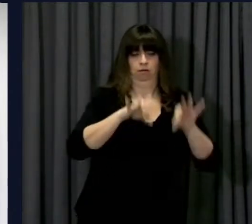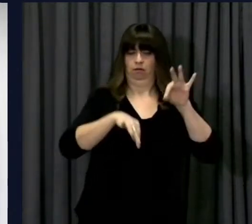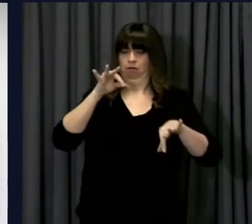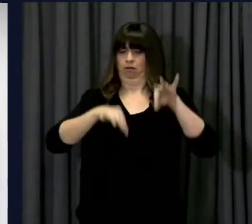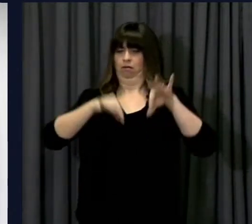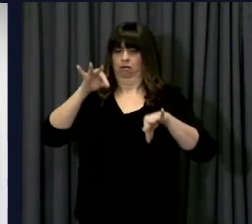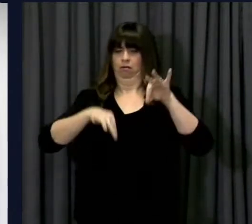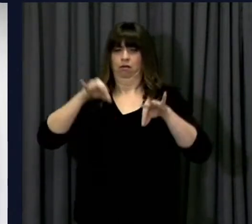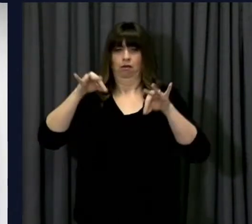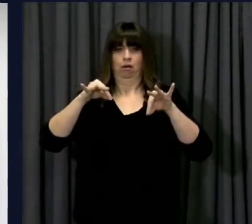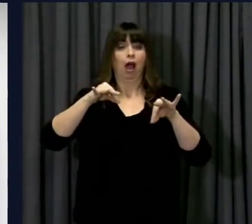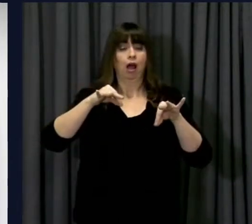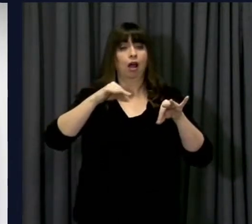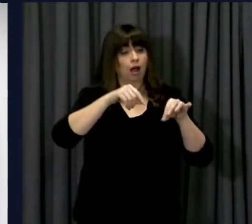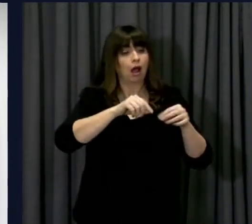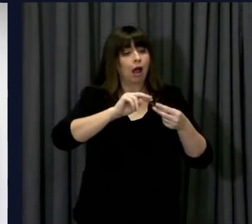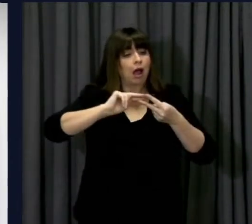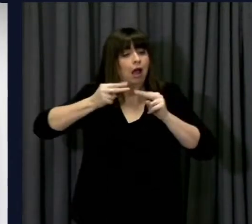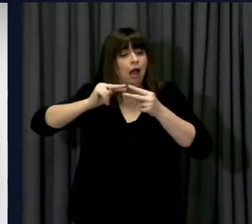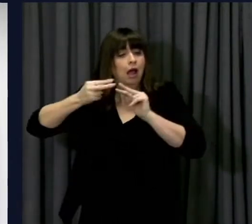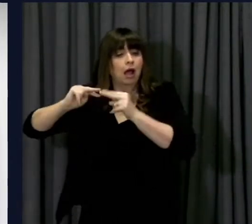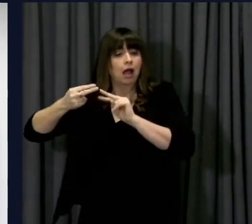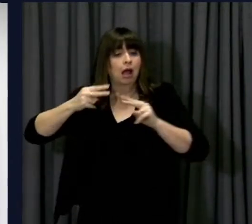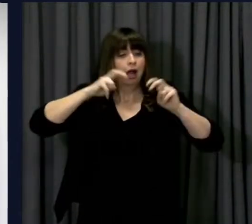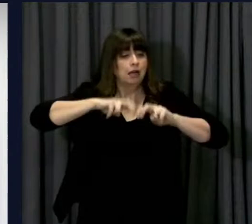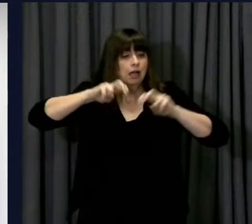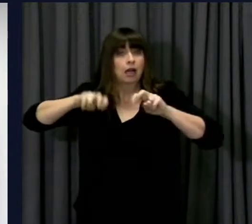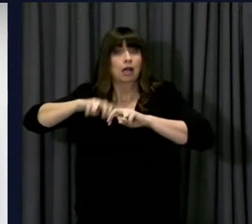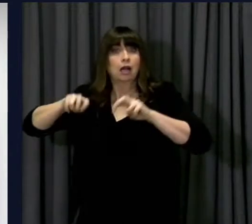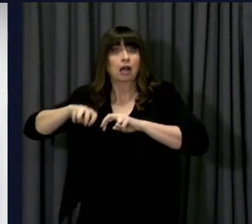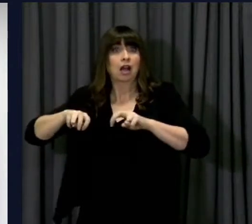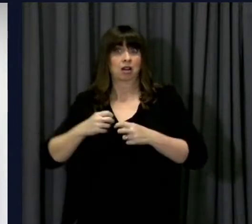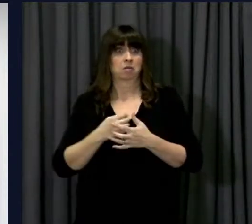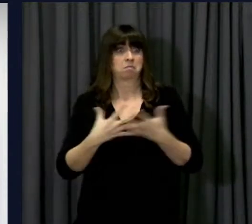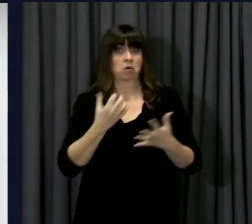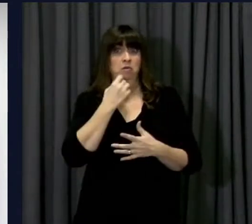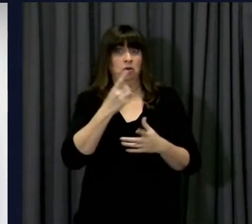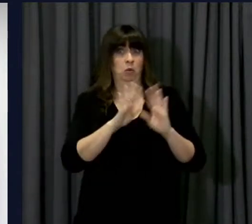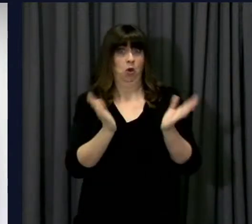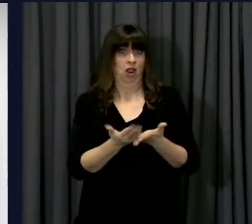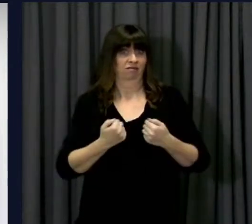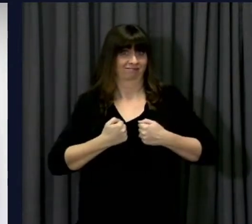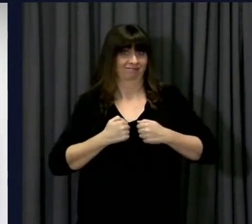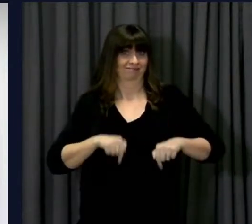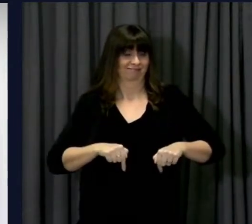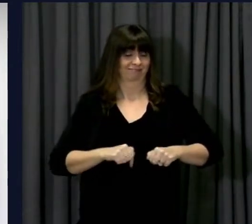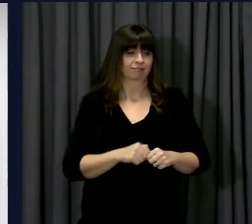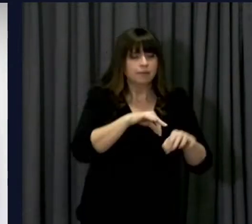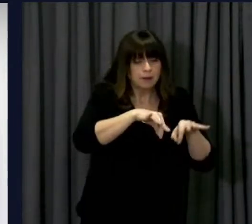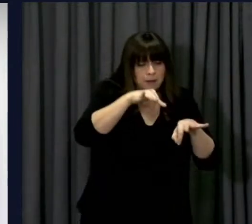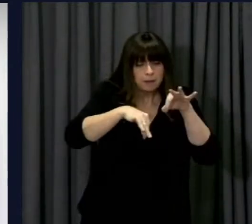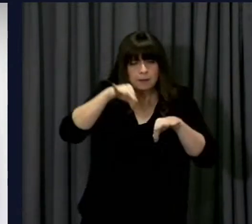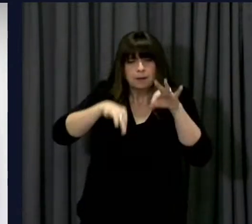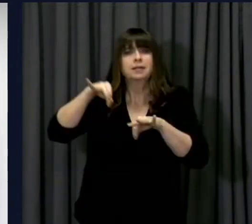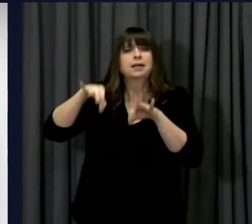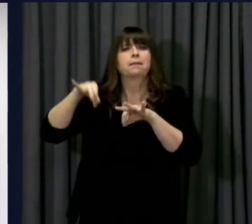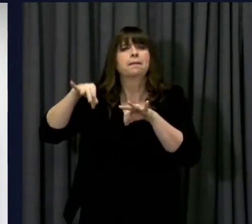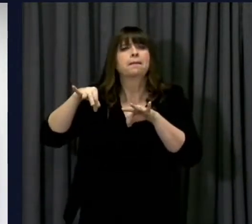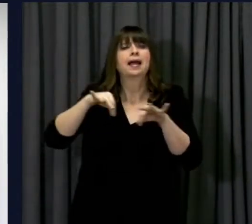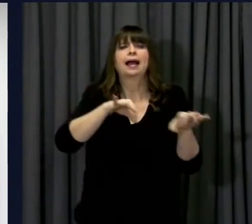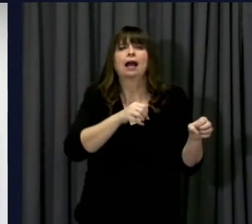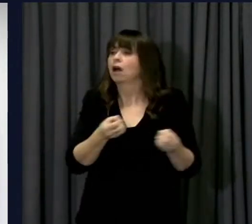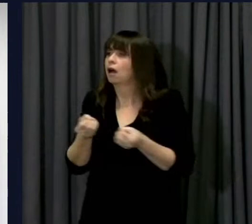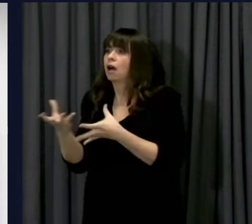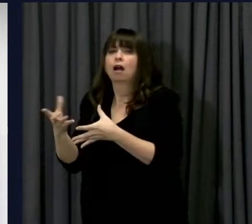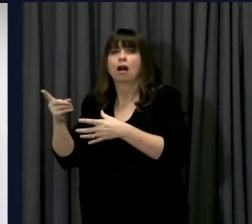by the end of last year. That's one of the highest rates in the world. The majority of these come from samples taken from